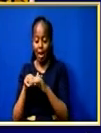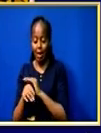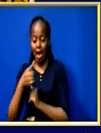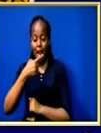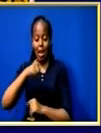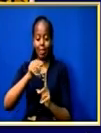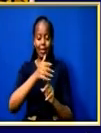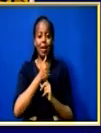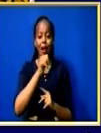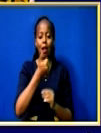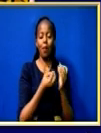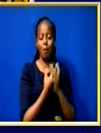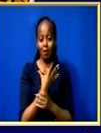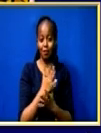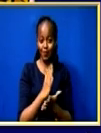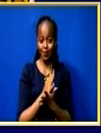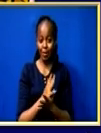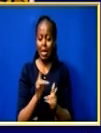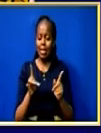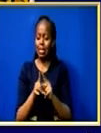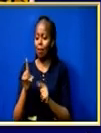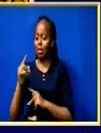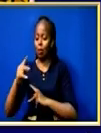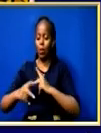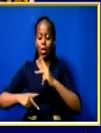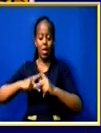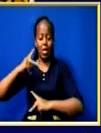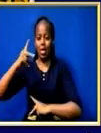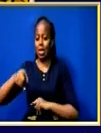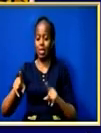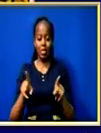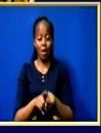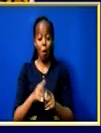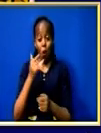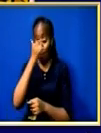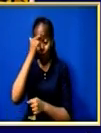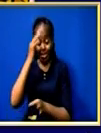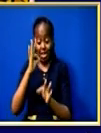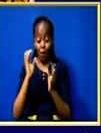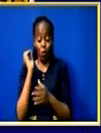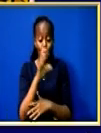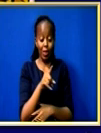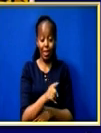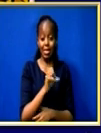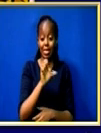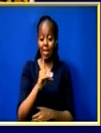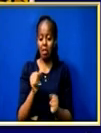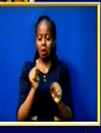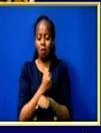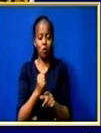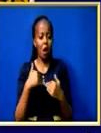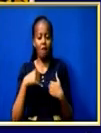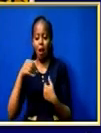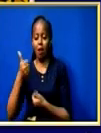get another plant. A new plant. And that circle continues. And continue. Because if you throw away the seed, meaning we'll not have